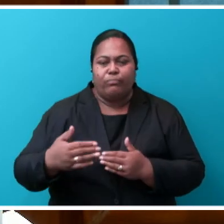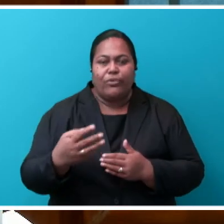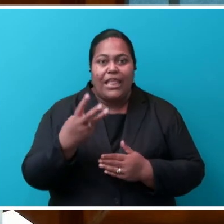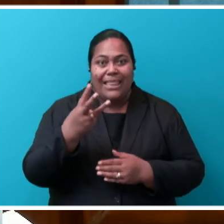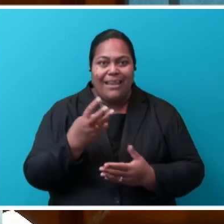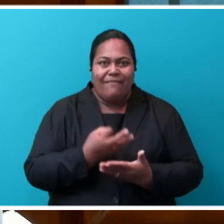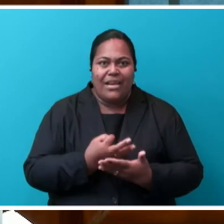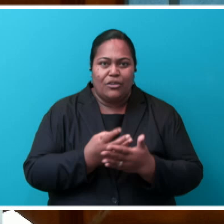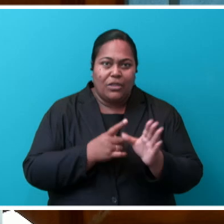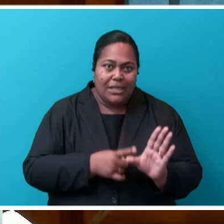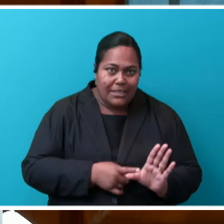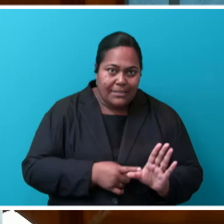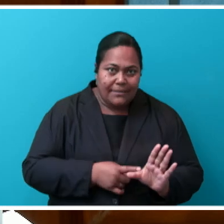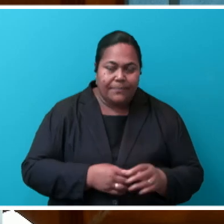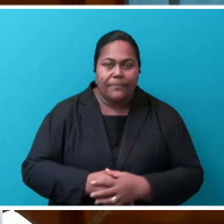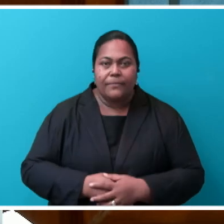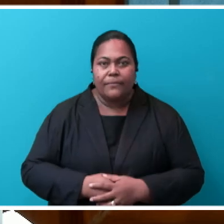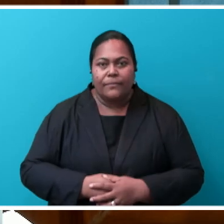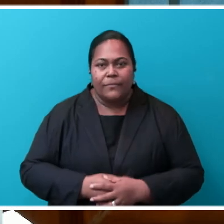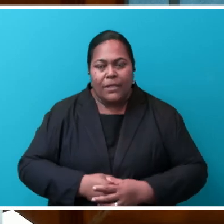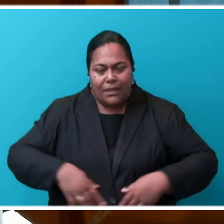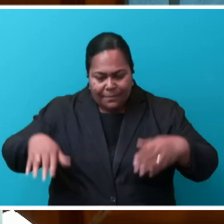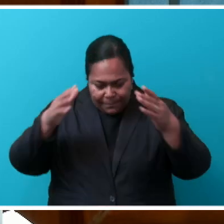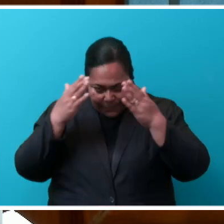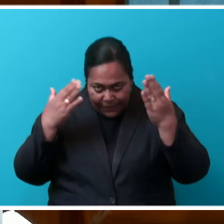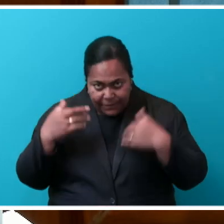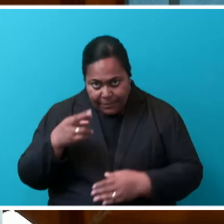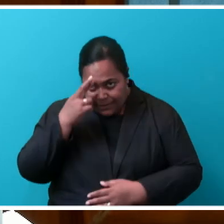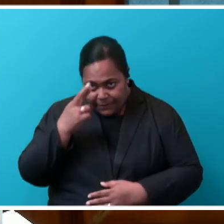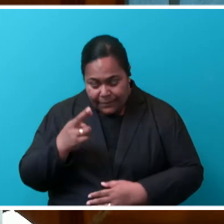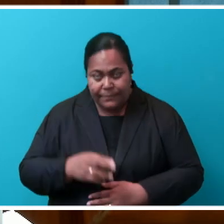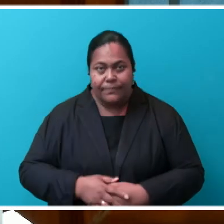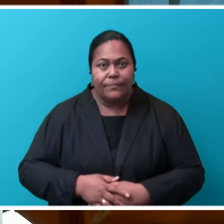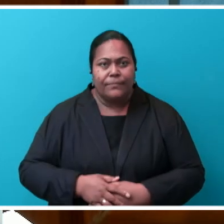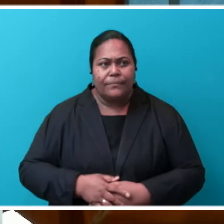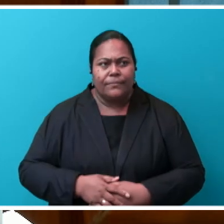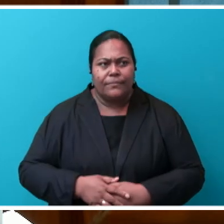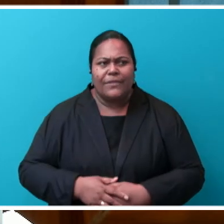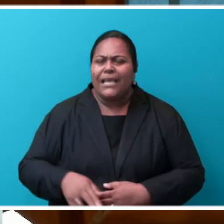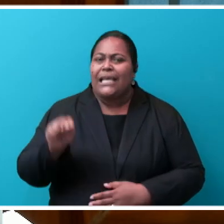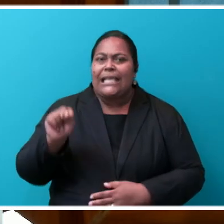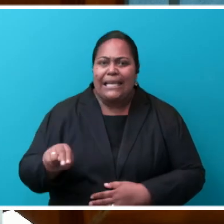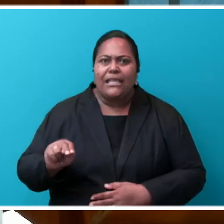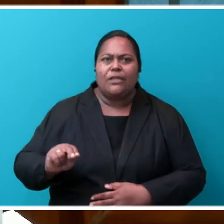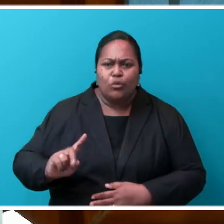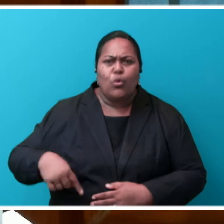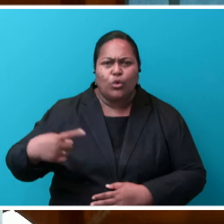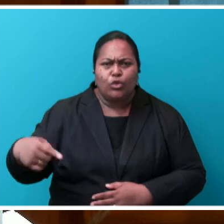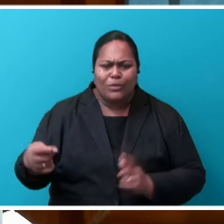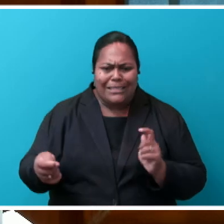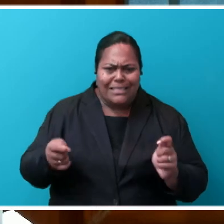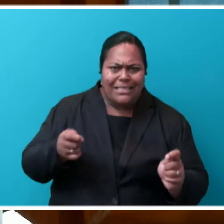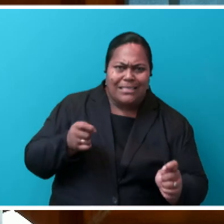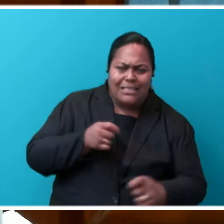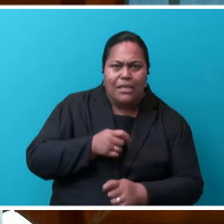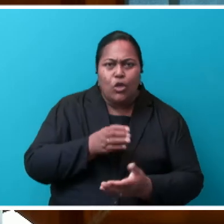years. Mr. Speaker, sir, in essence, there has been a need to constantly readjust to